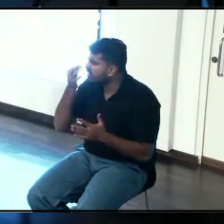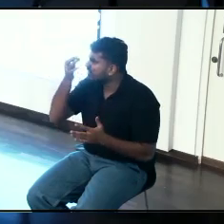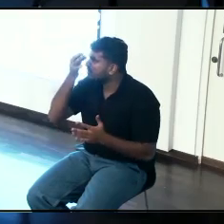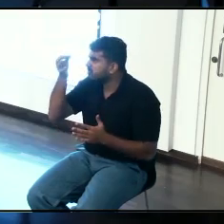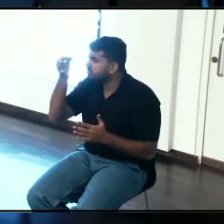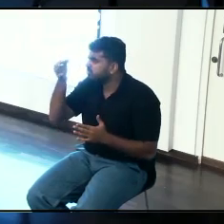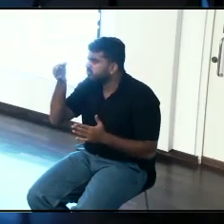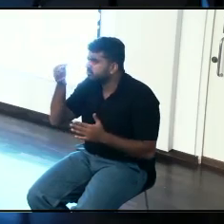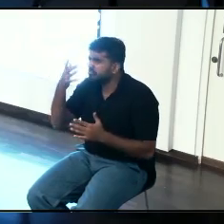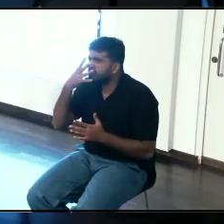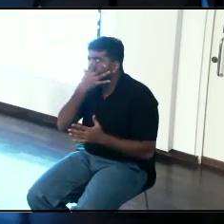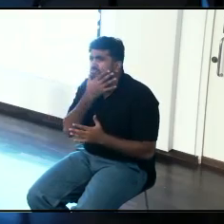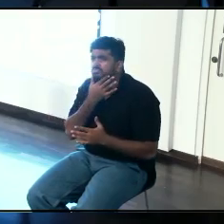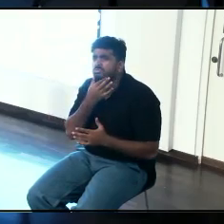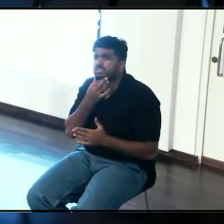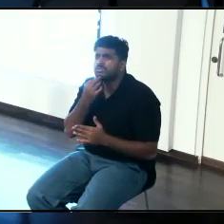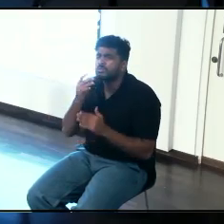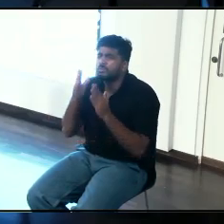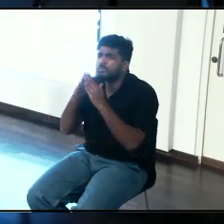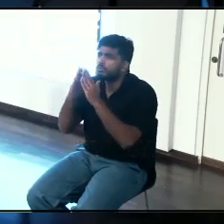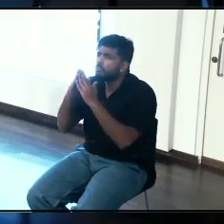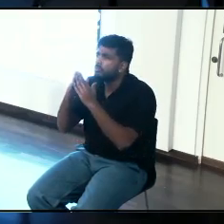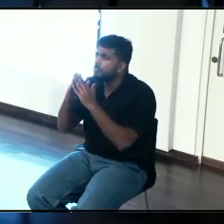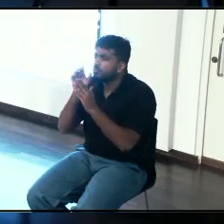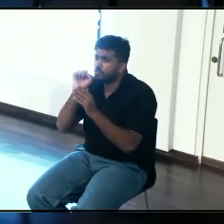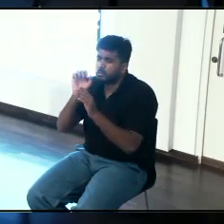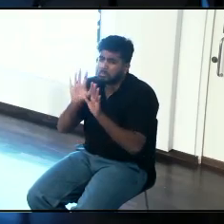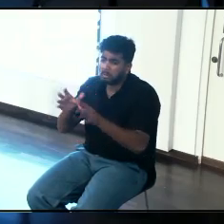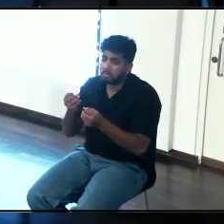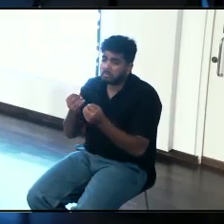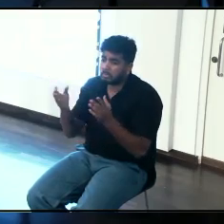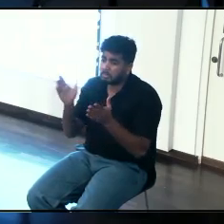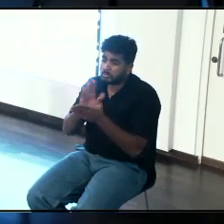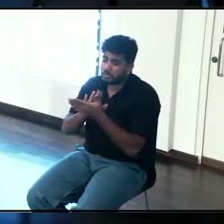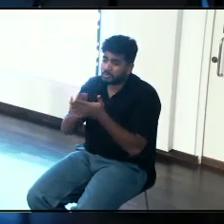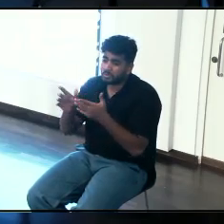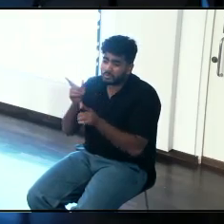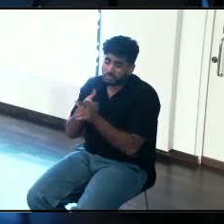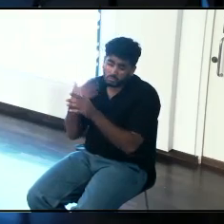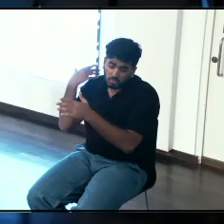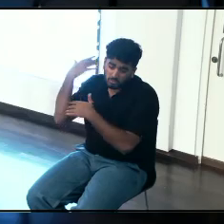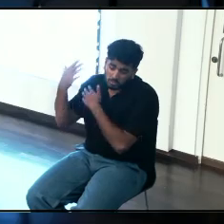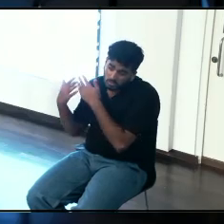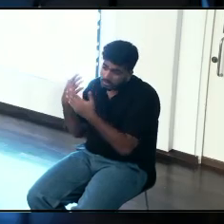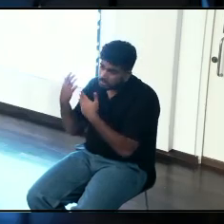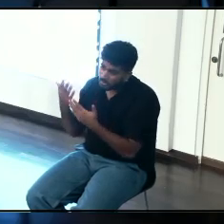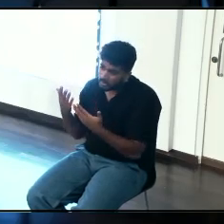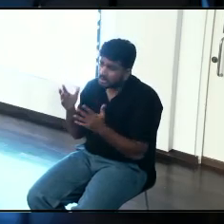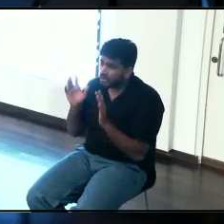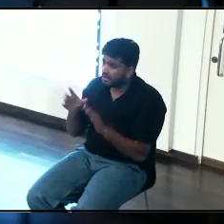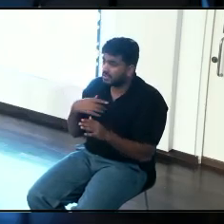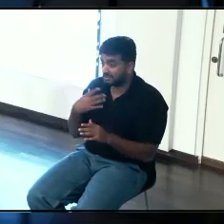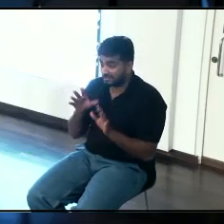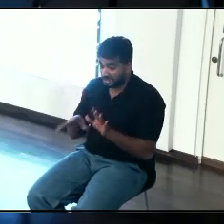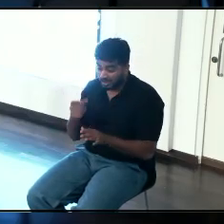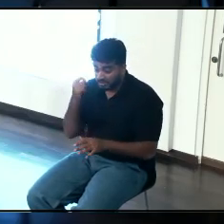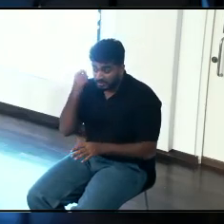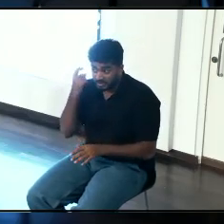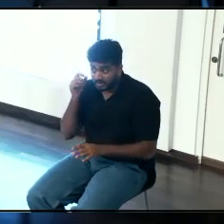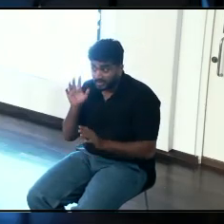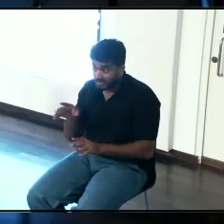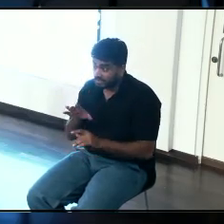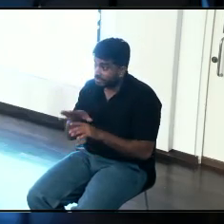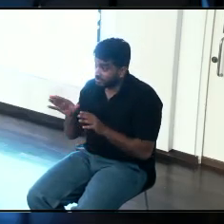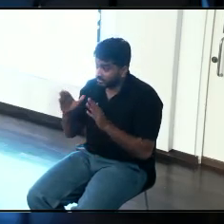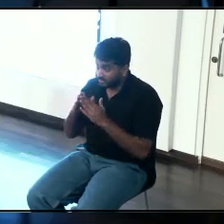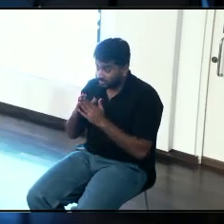these beautiful, amazing homes with so much history. Because I understand that the Braganza home is